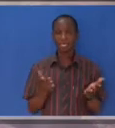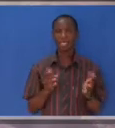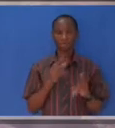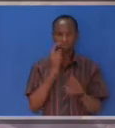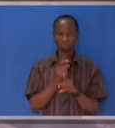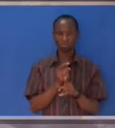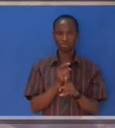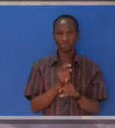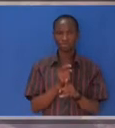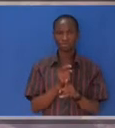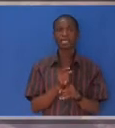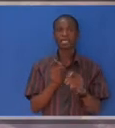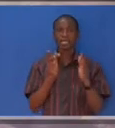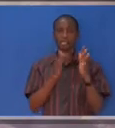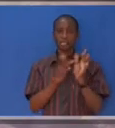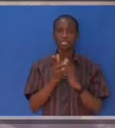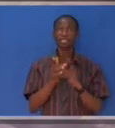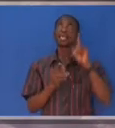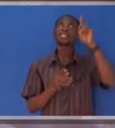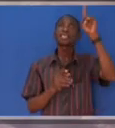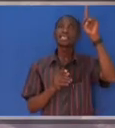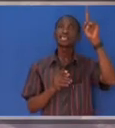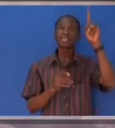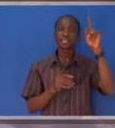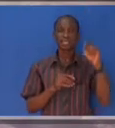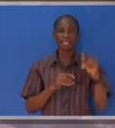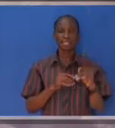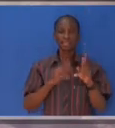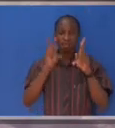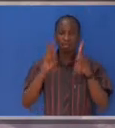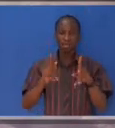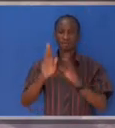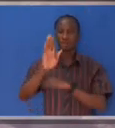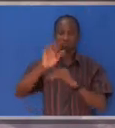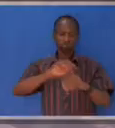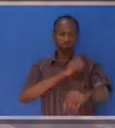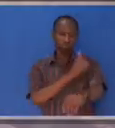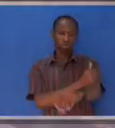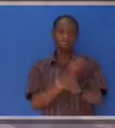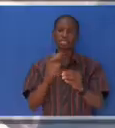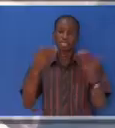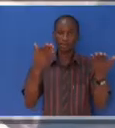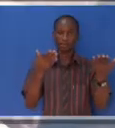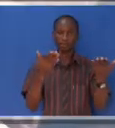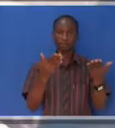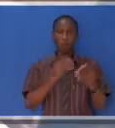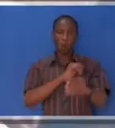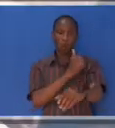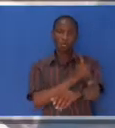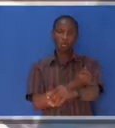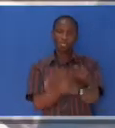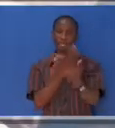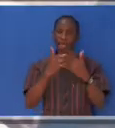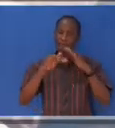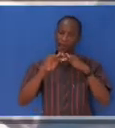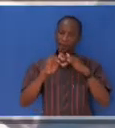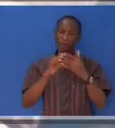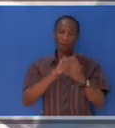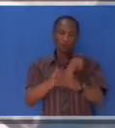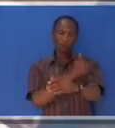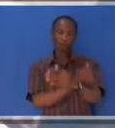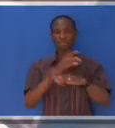true, that he is the one that God has given all authority in heaven and on earth to.